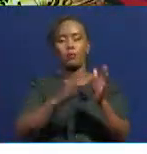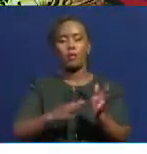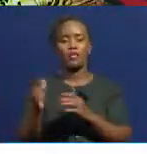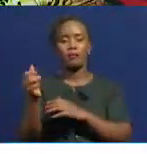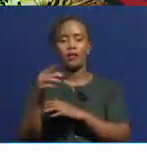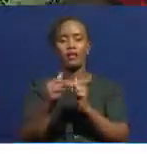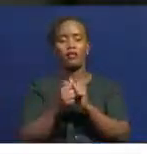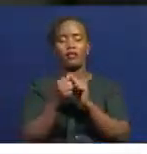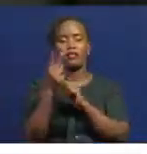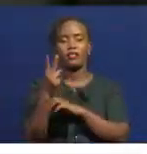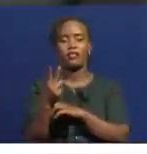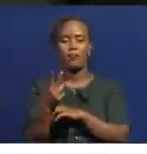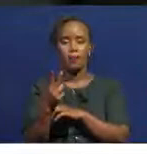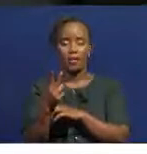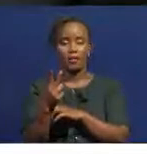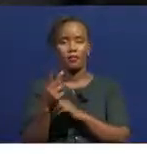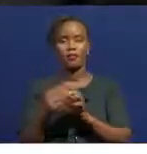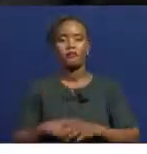Owilla.